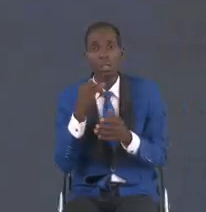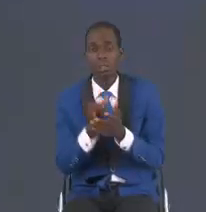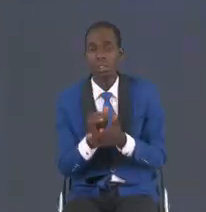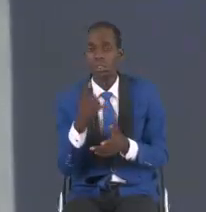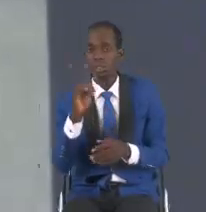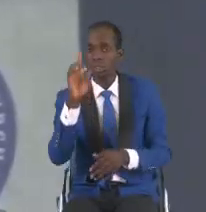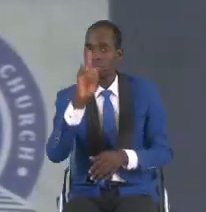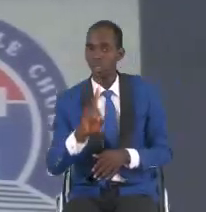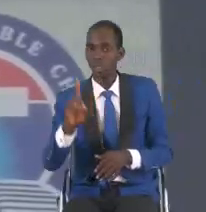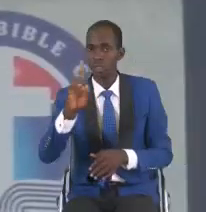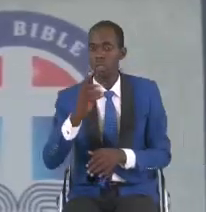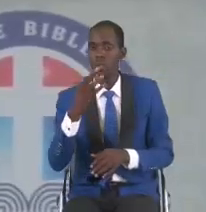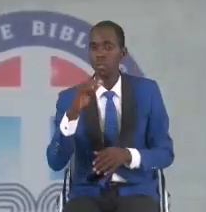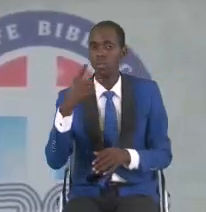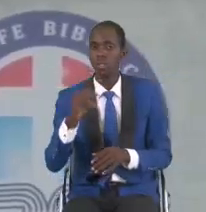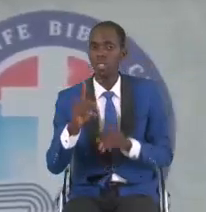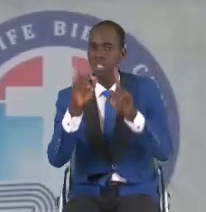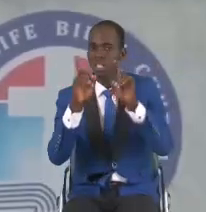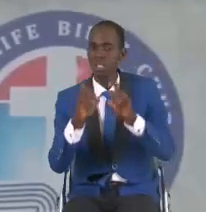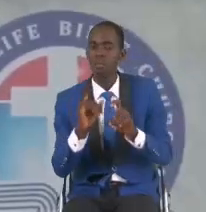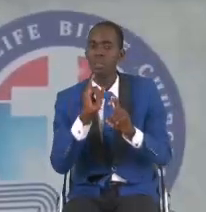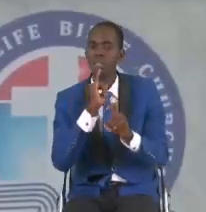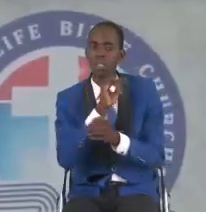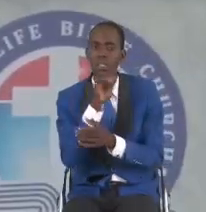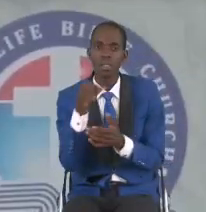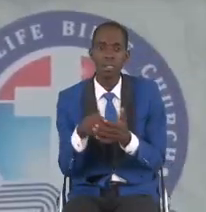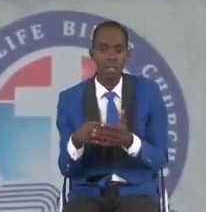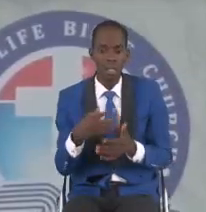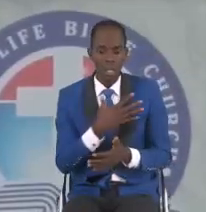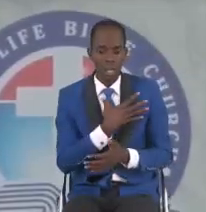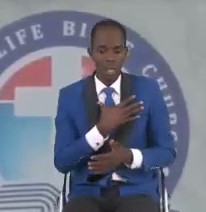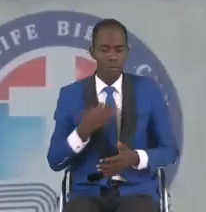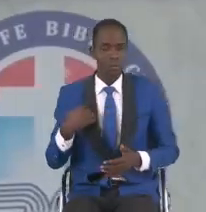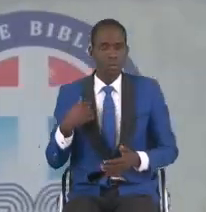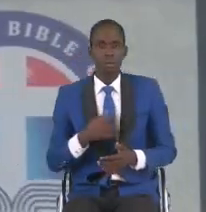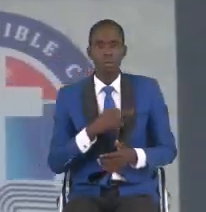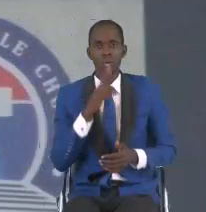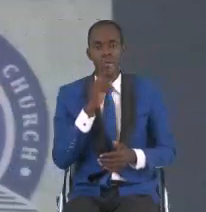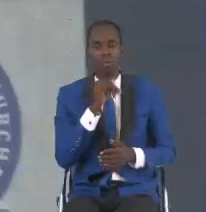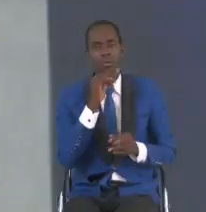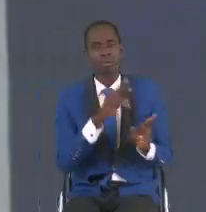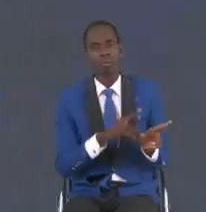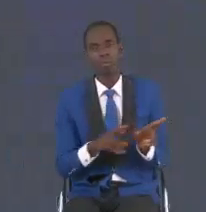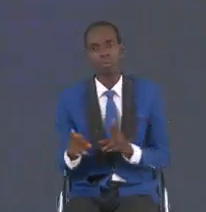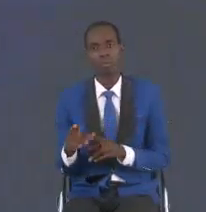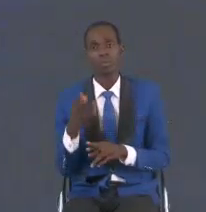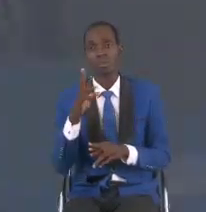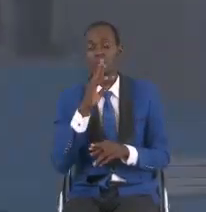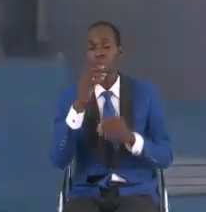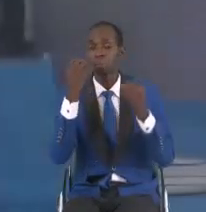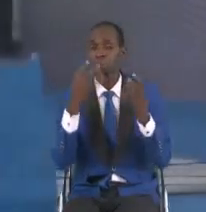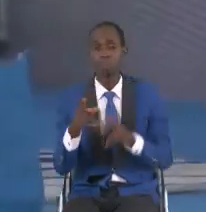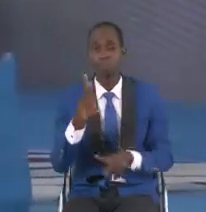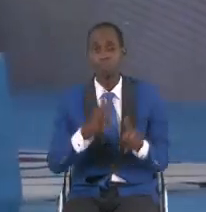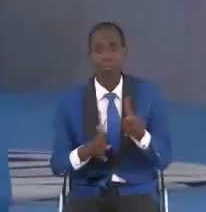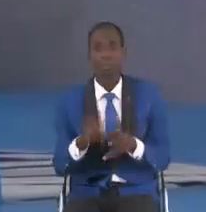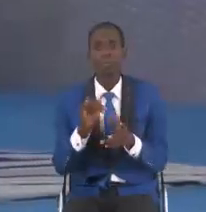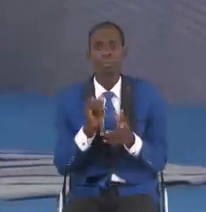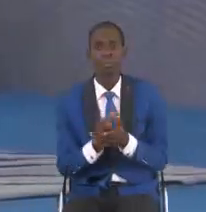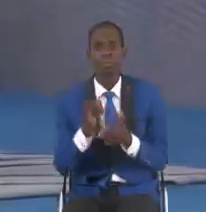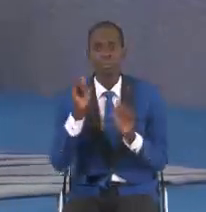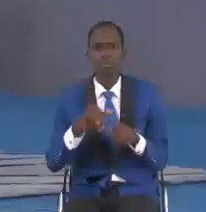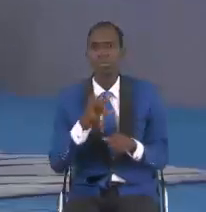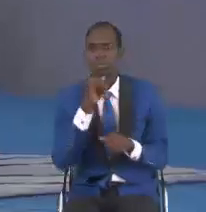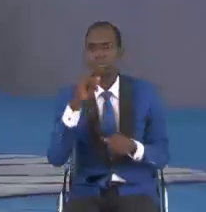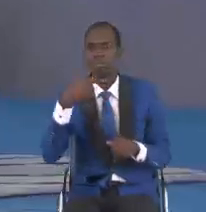external exam now is this. And we are not ready. There are many people that cannot say with Paul the Apostle,